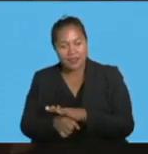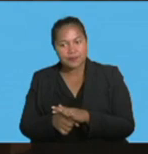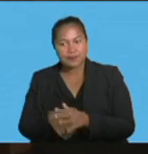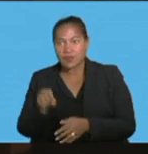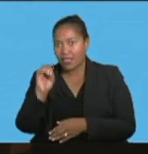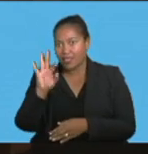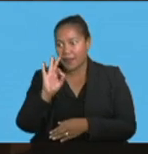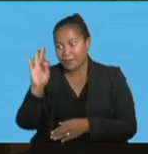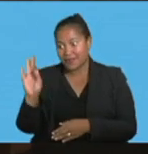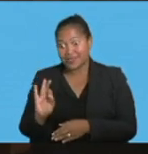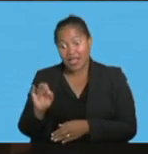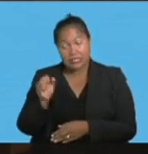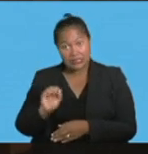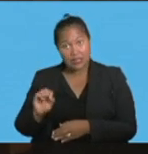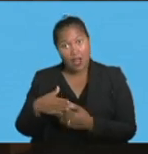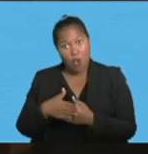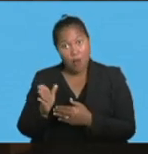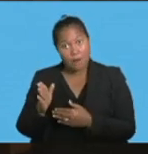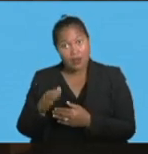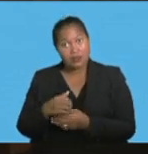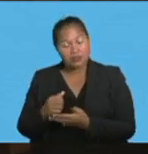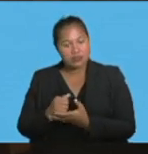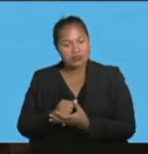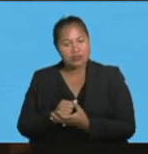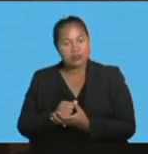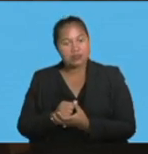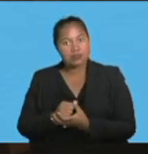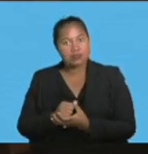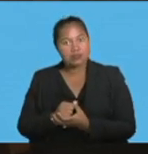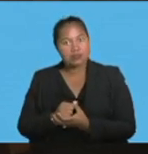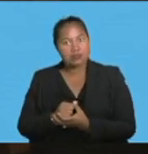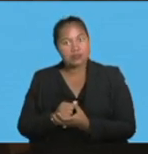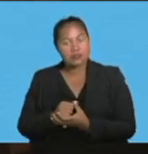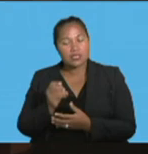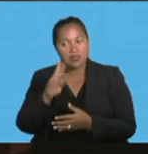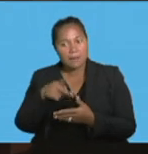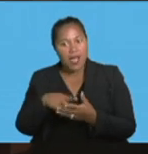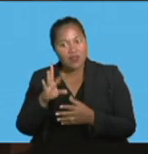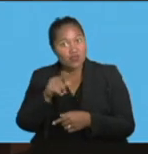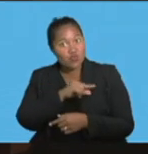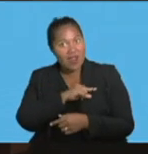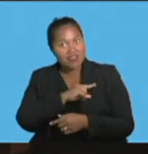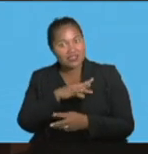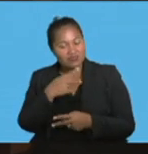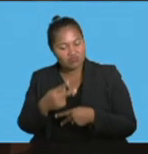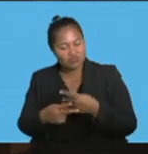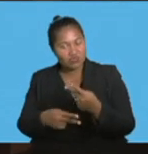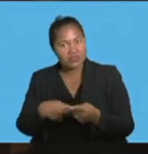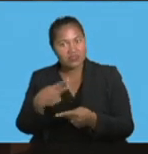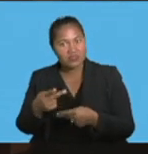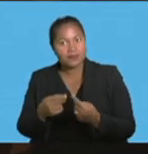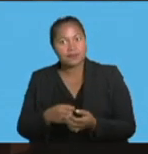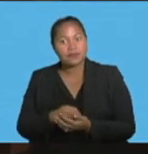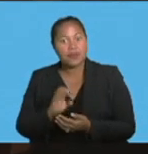10% are still open, but has been acknowledged and currently investigated as part of quality improvement processes. The fact that we have